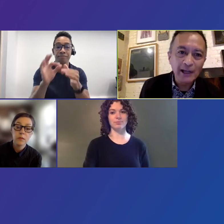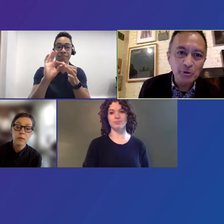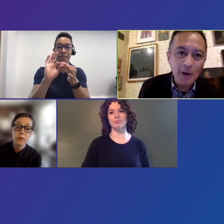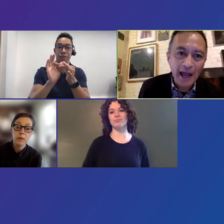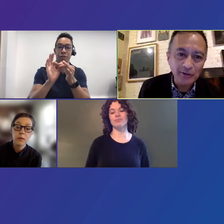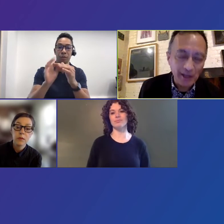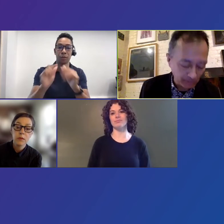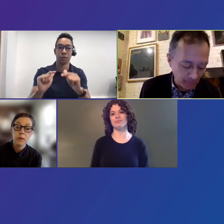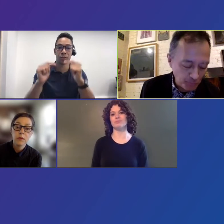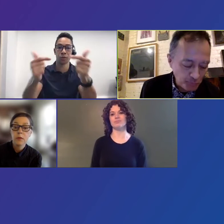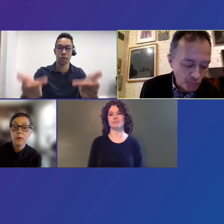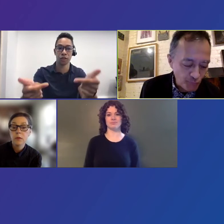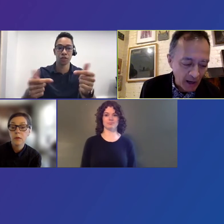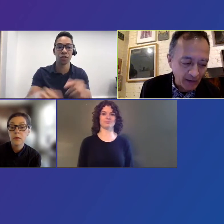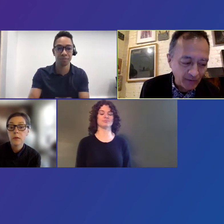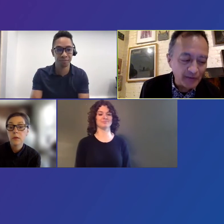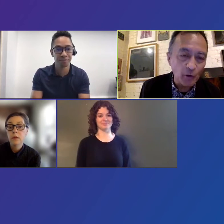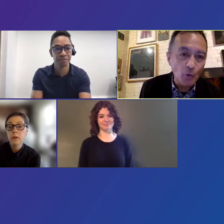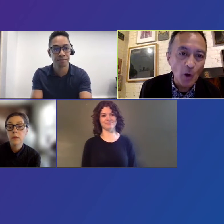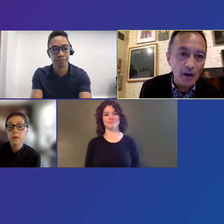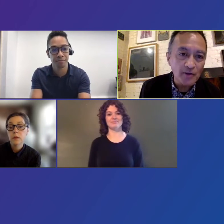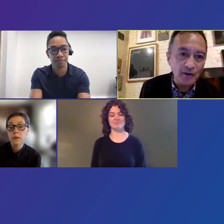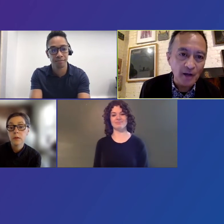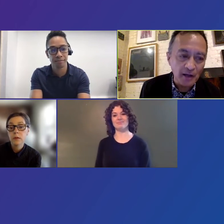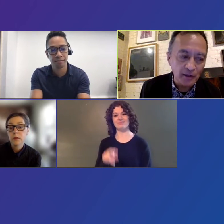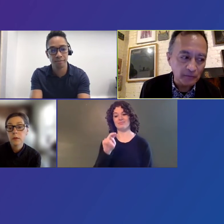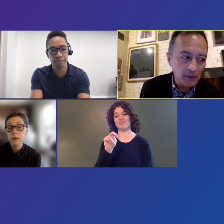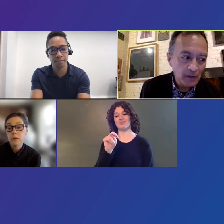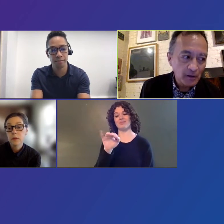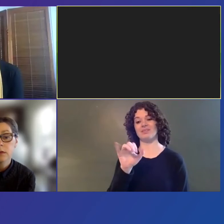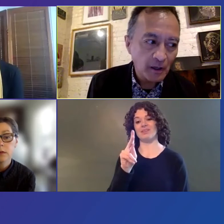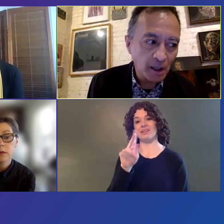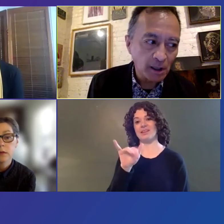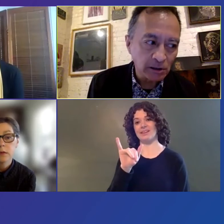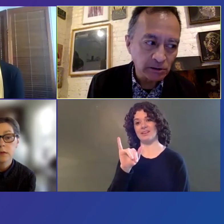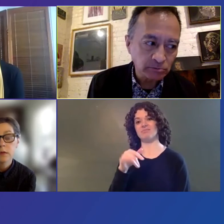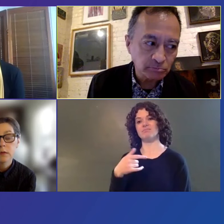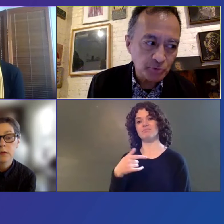Well, I'd like to add that I think there was a kind of